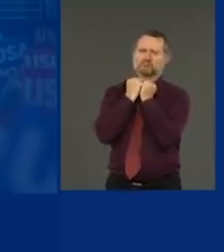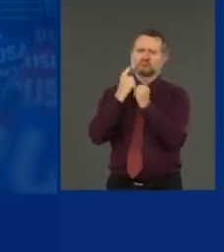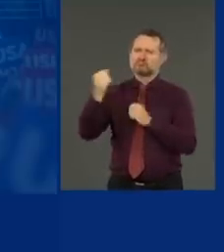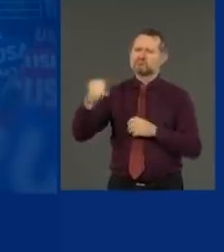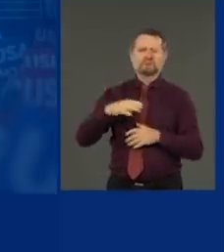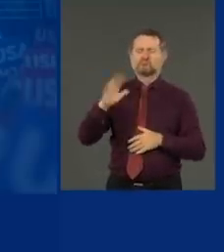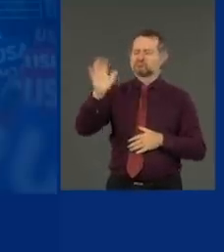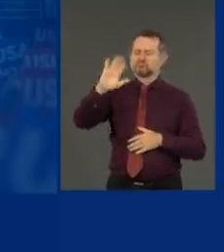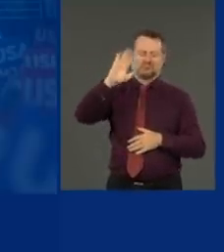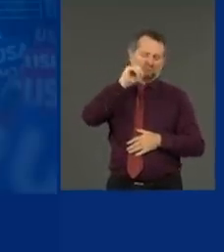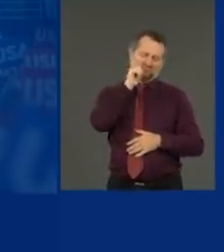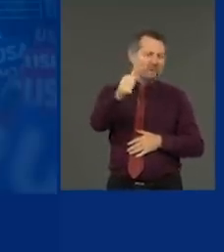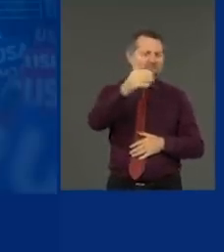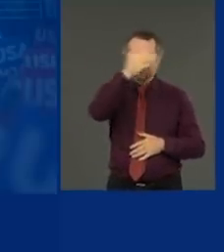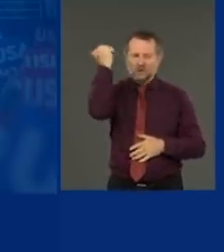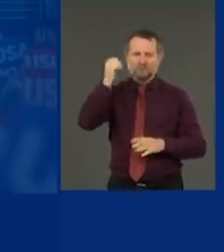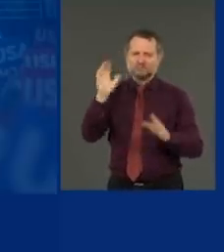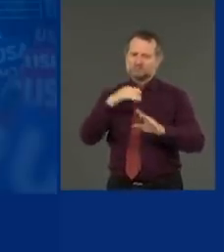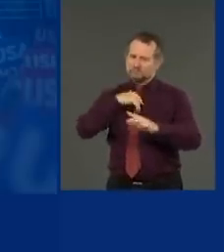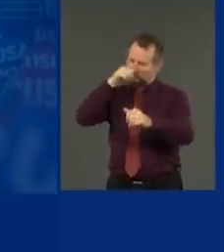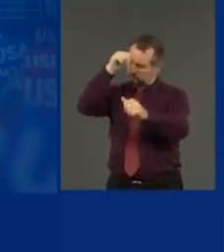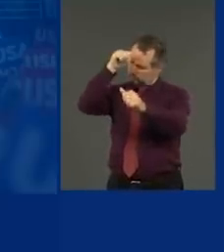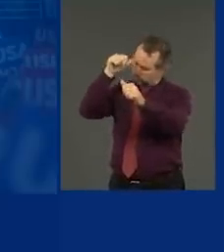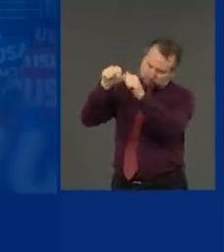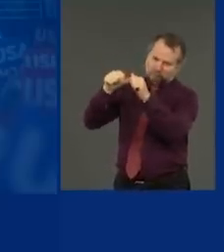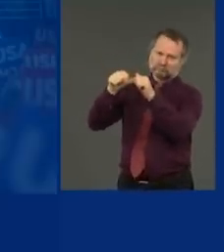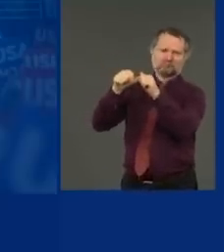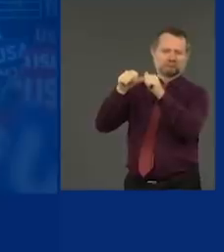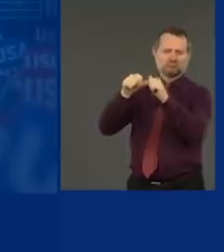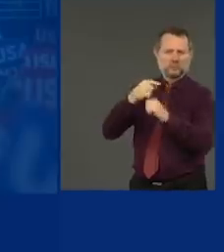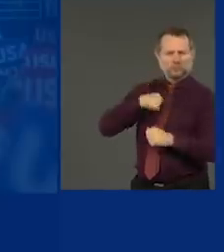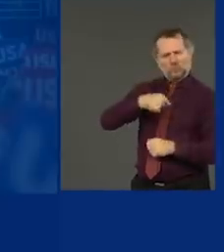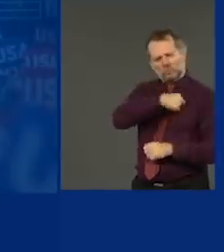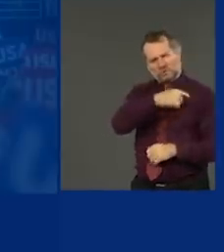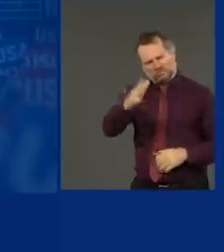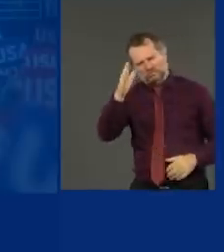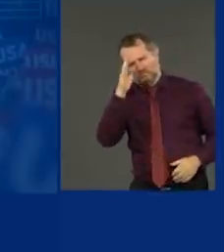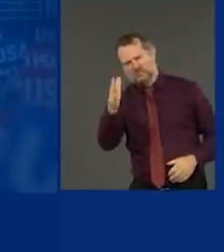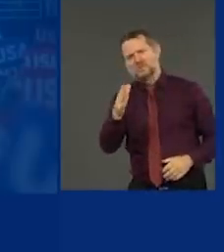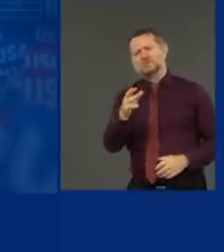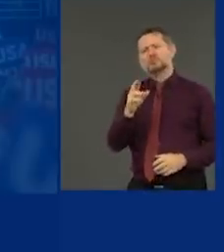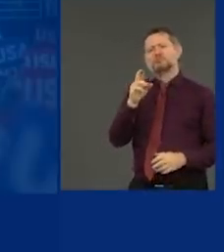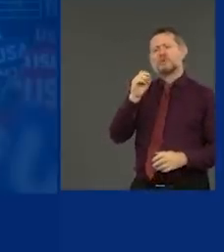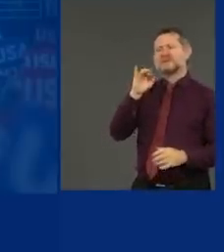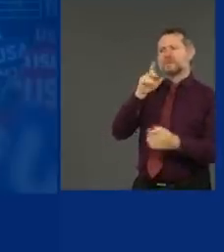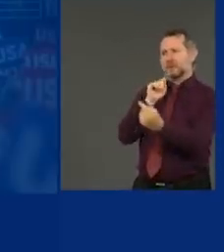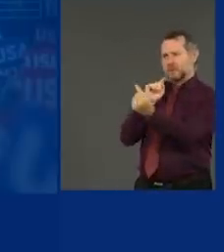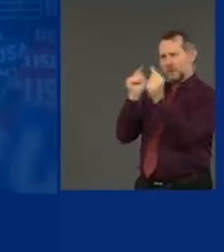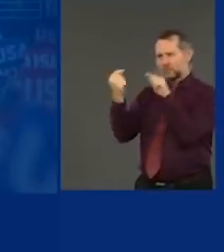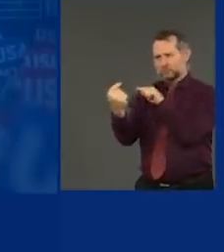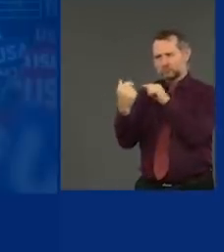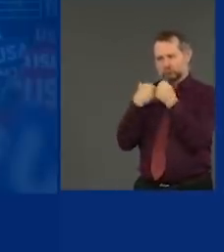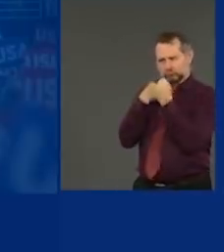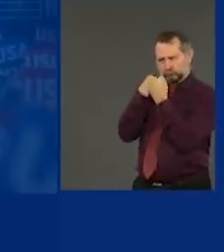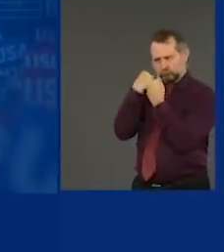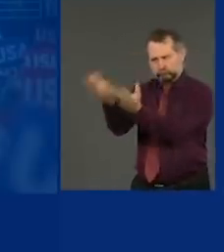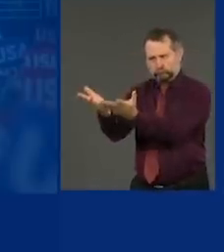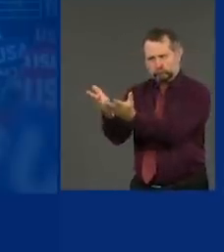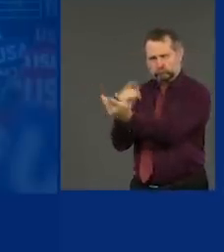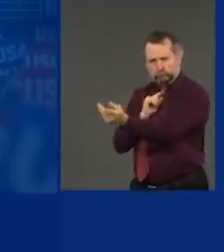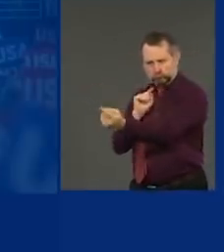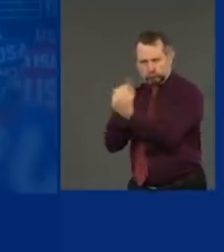forget. And we will reciprocate. That is our value as New Yorkers.